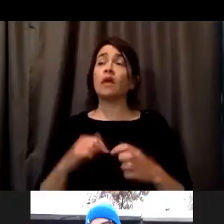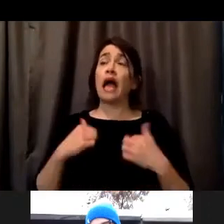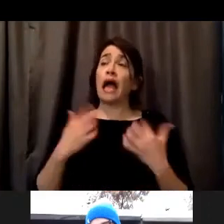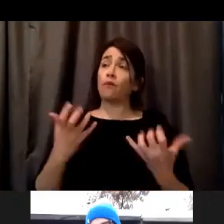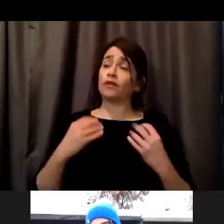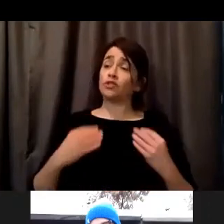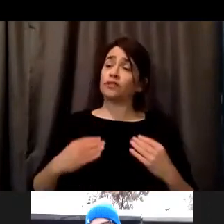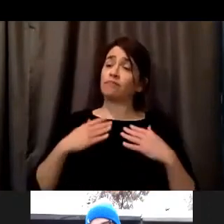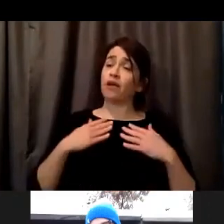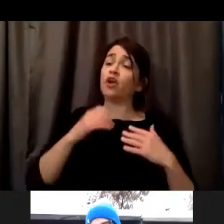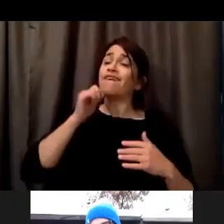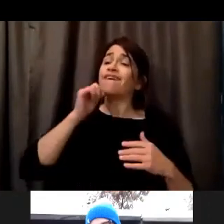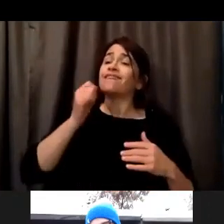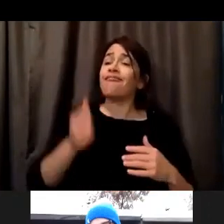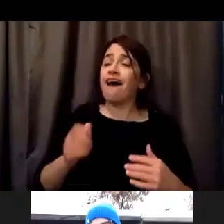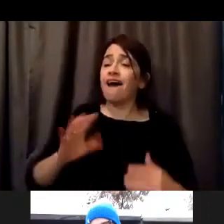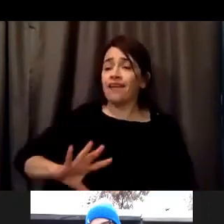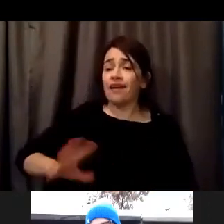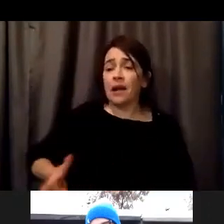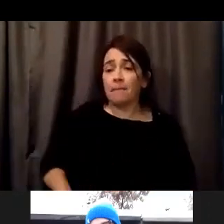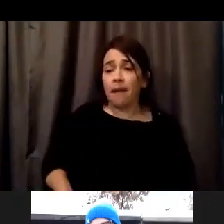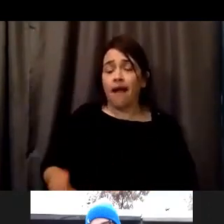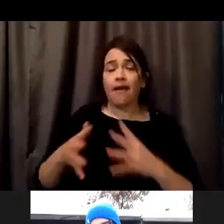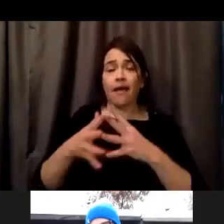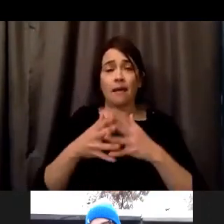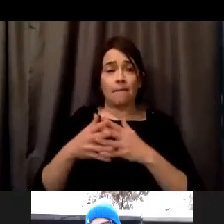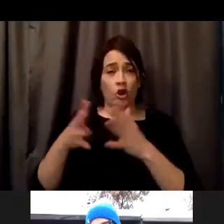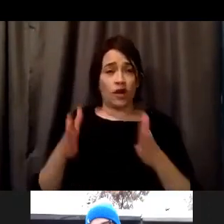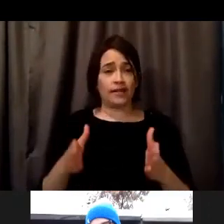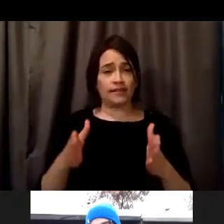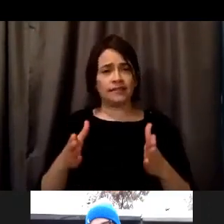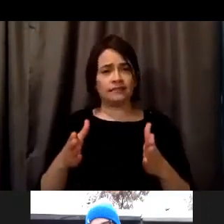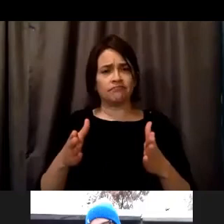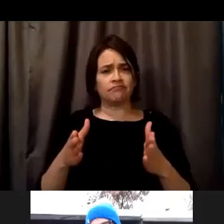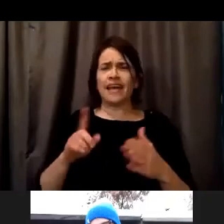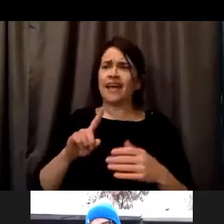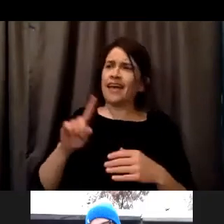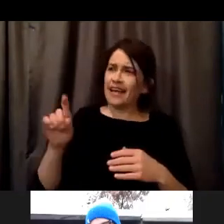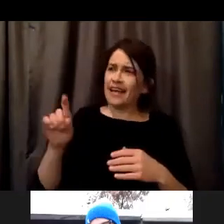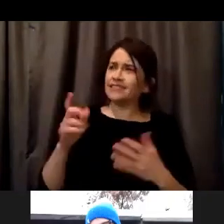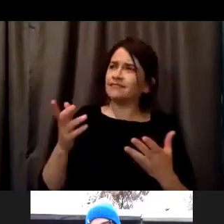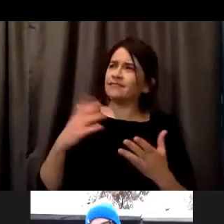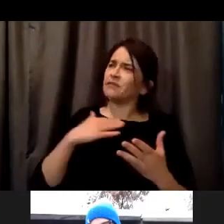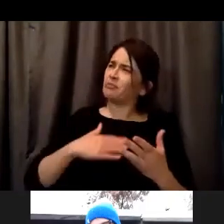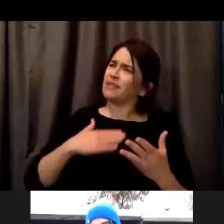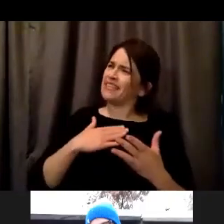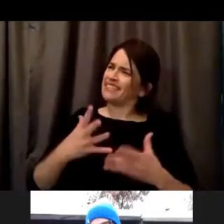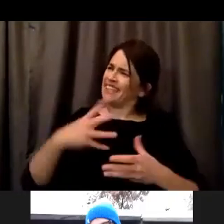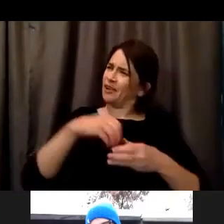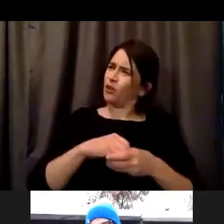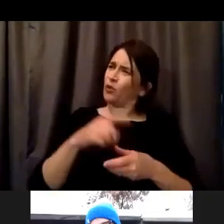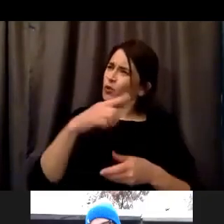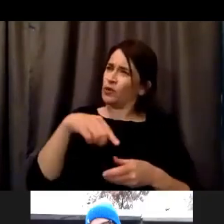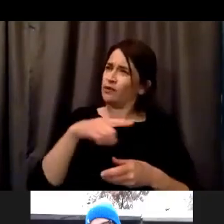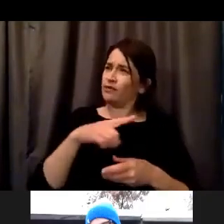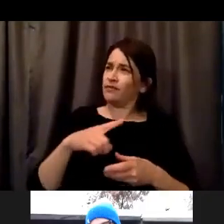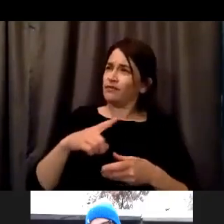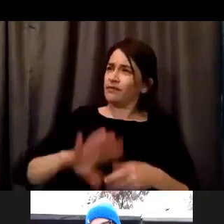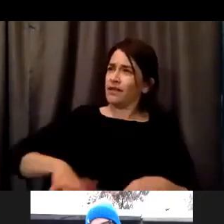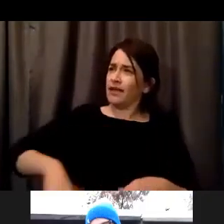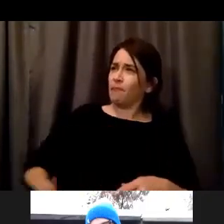would sort of ask, just include Cambodians, include them in different activities. And